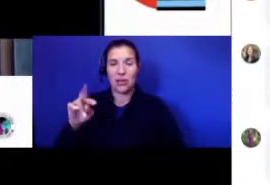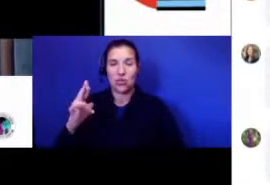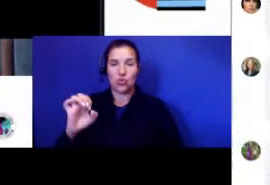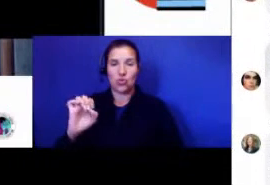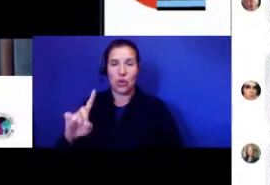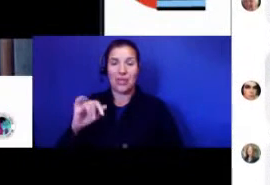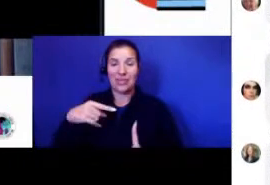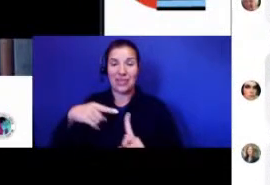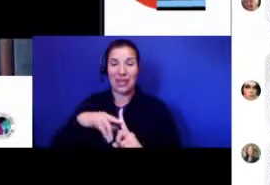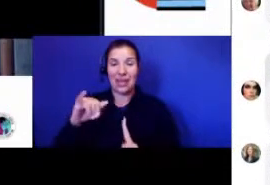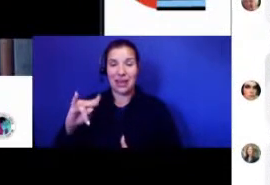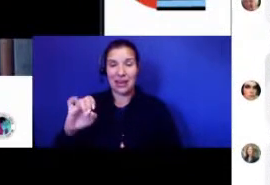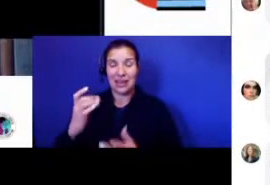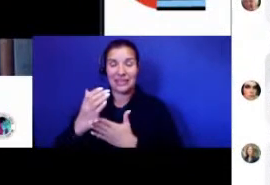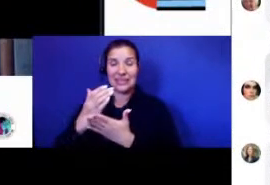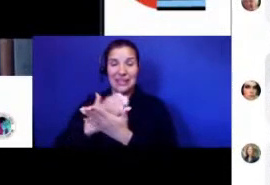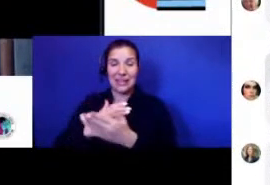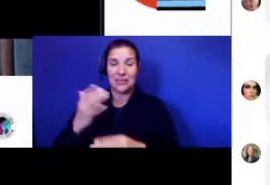index lists